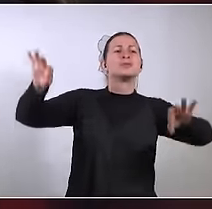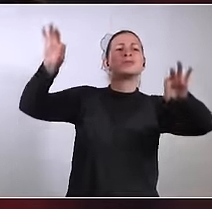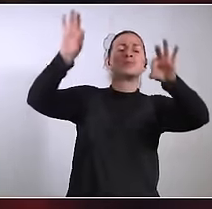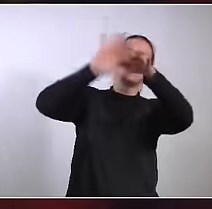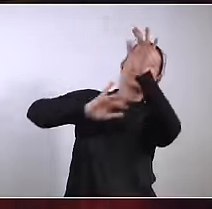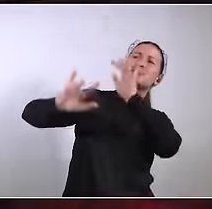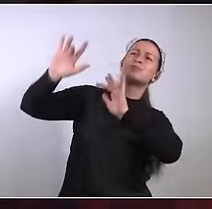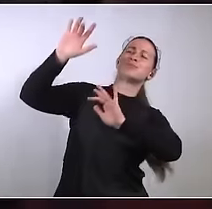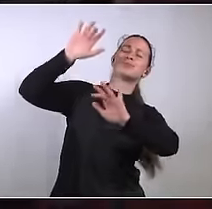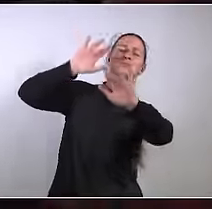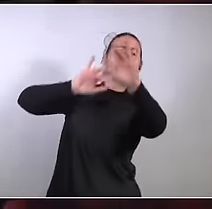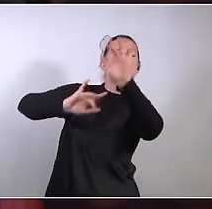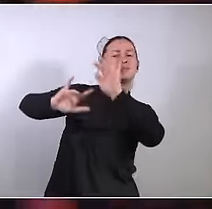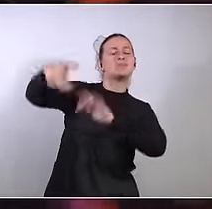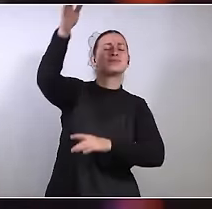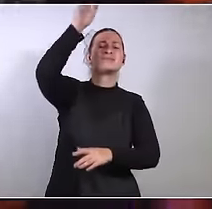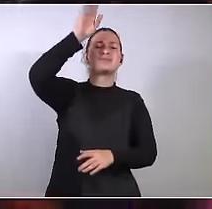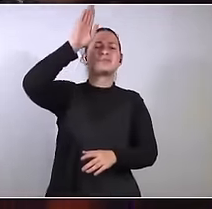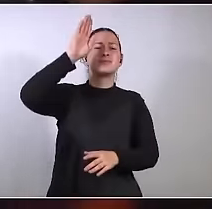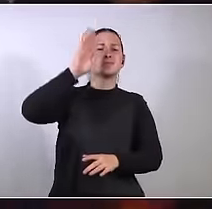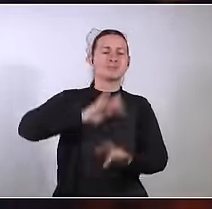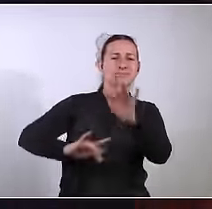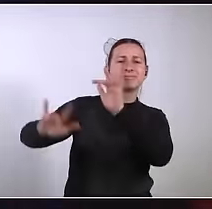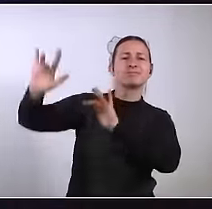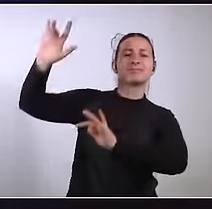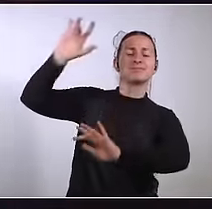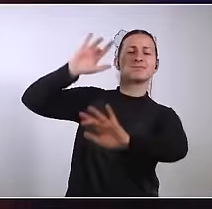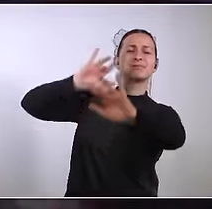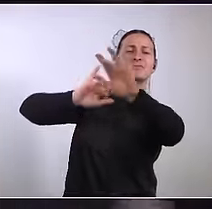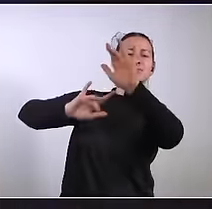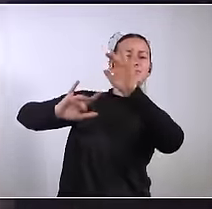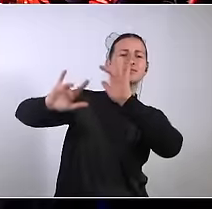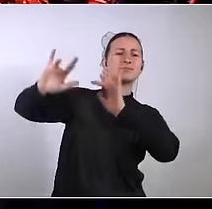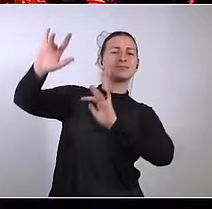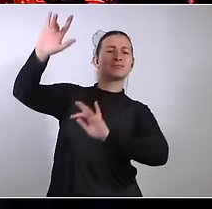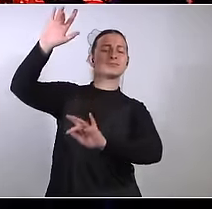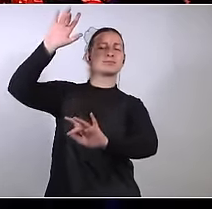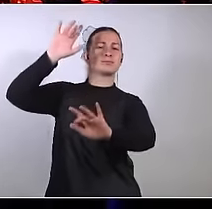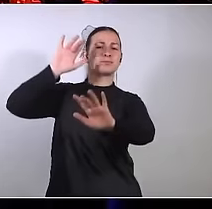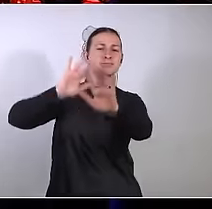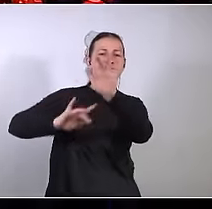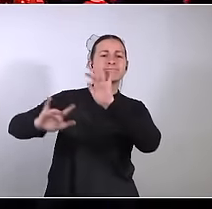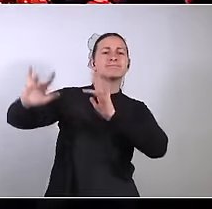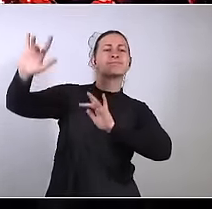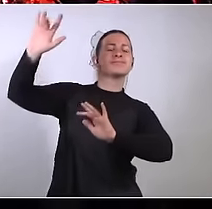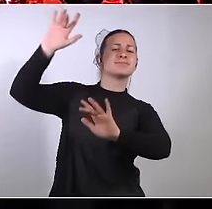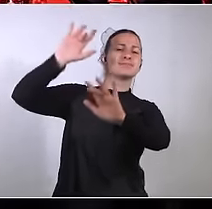Gloria, gloria a Dios, te damos gloria,